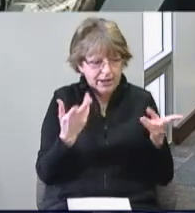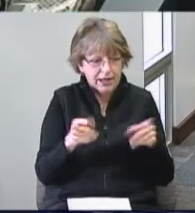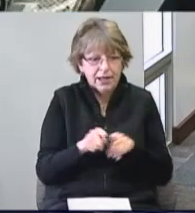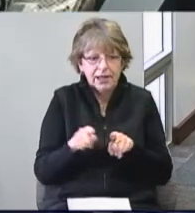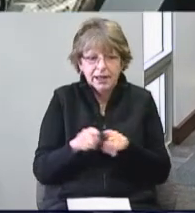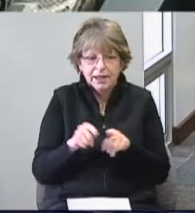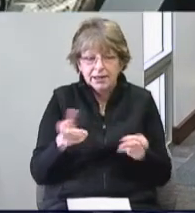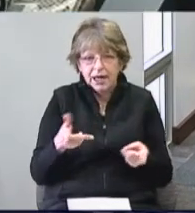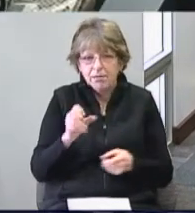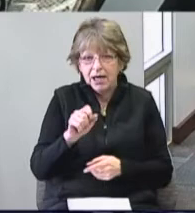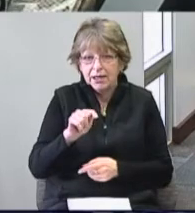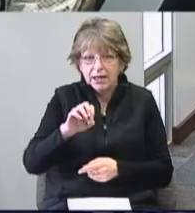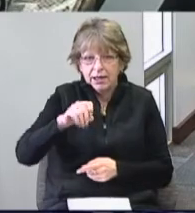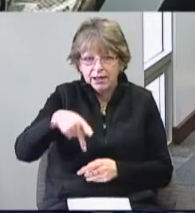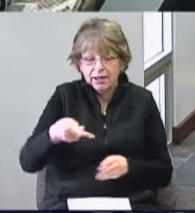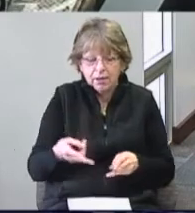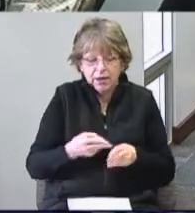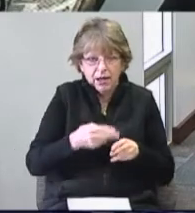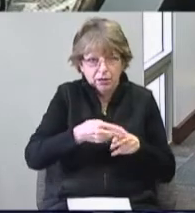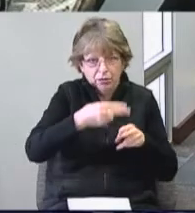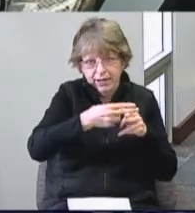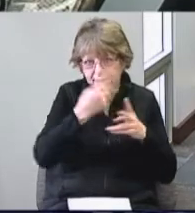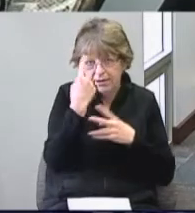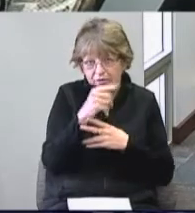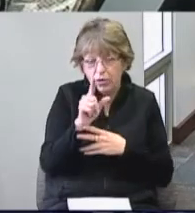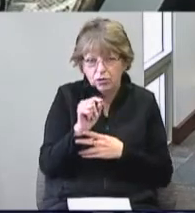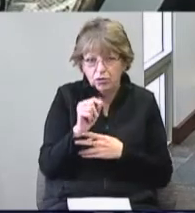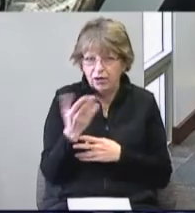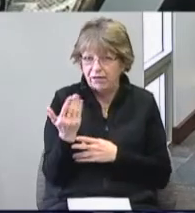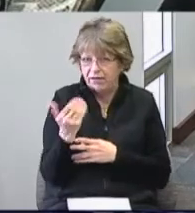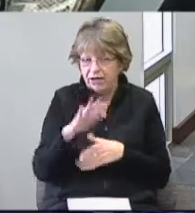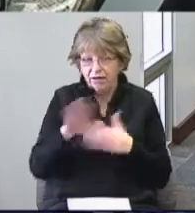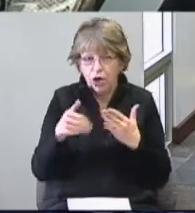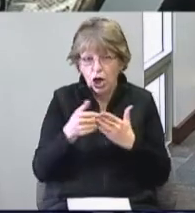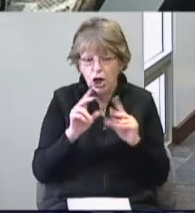for all department heads for 2015.